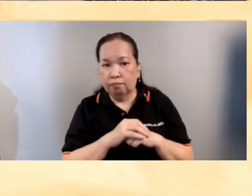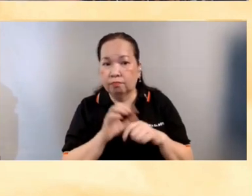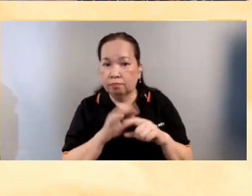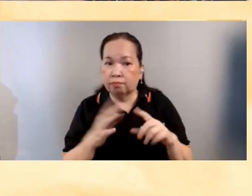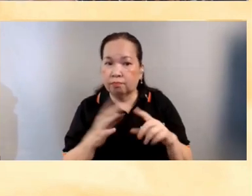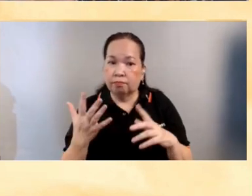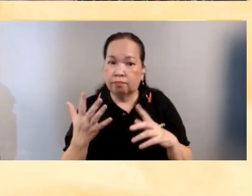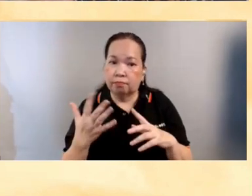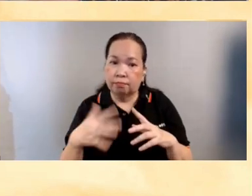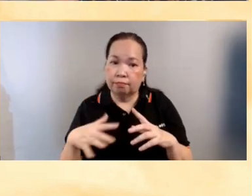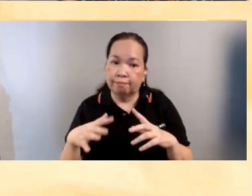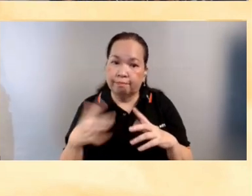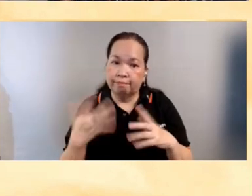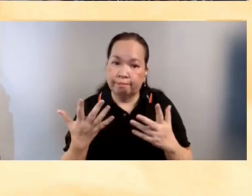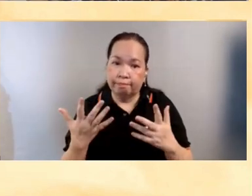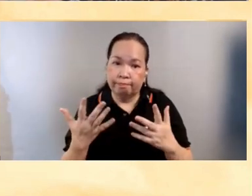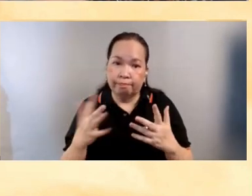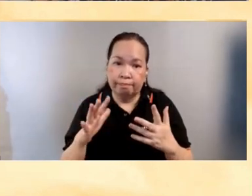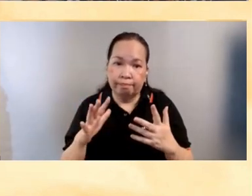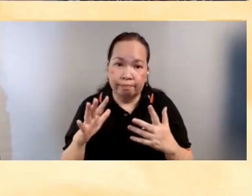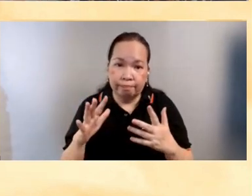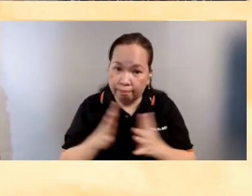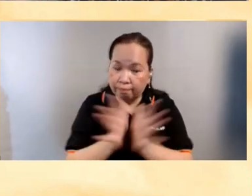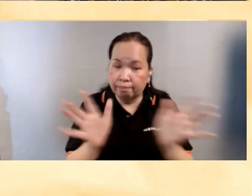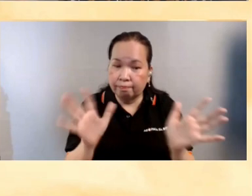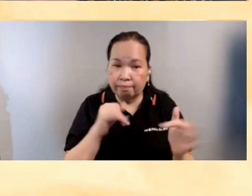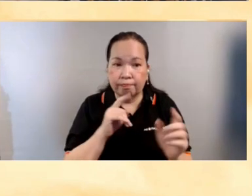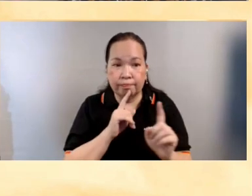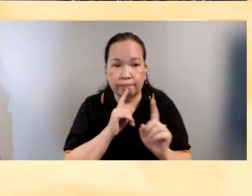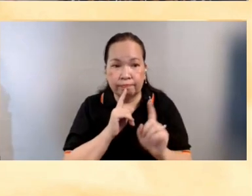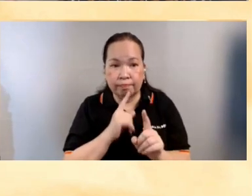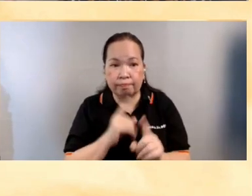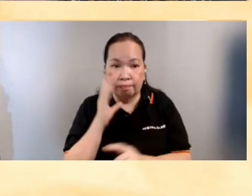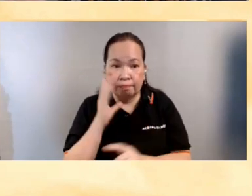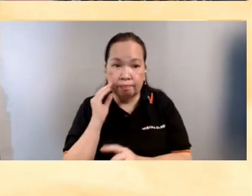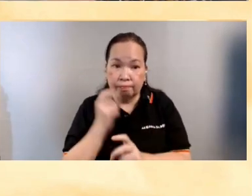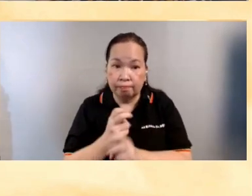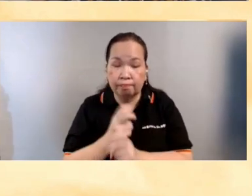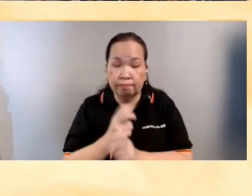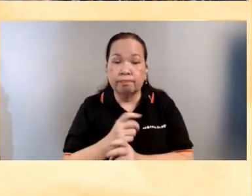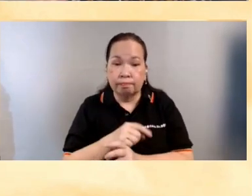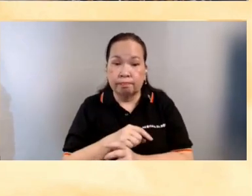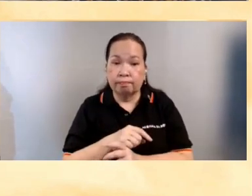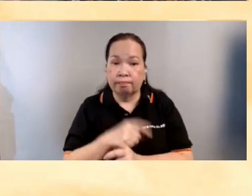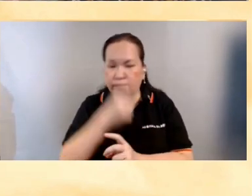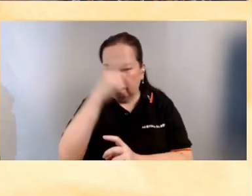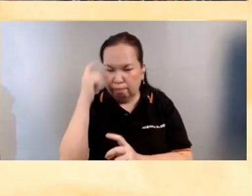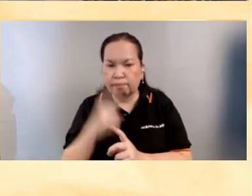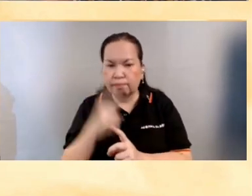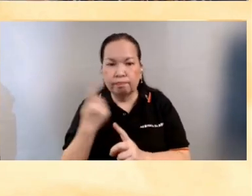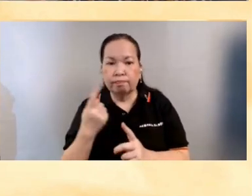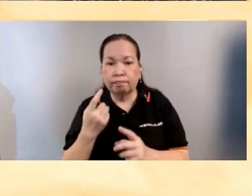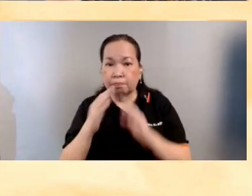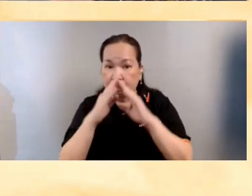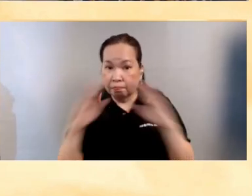general, in responding to the traumatic experience, we need to establish the physical safety at home, in the shelters,